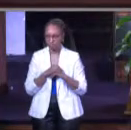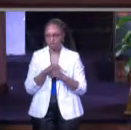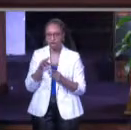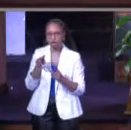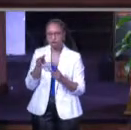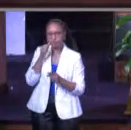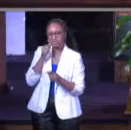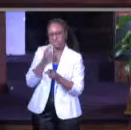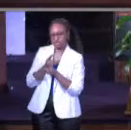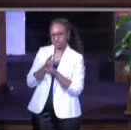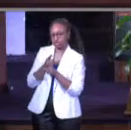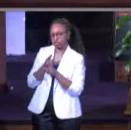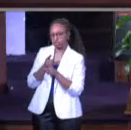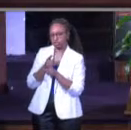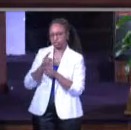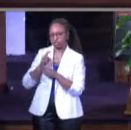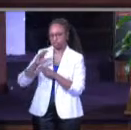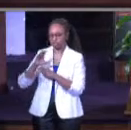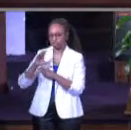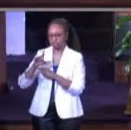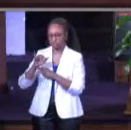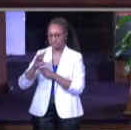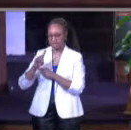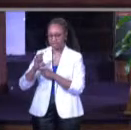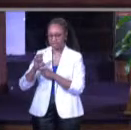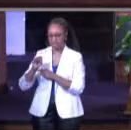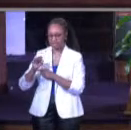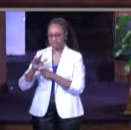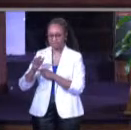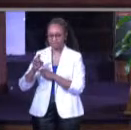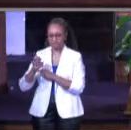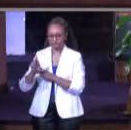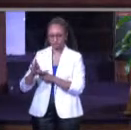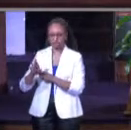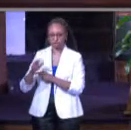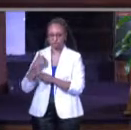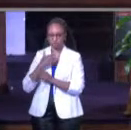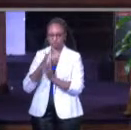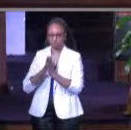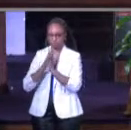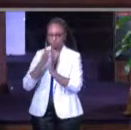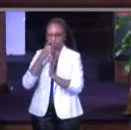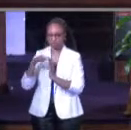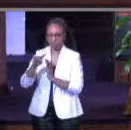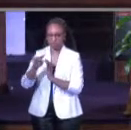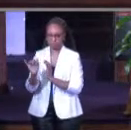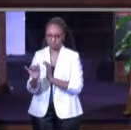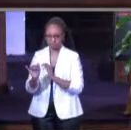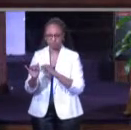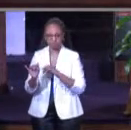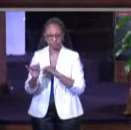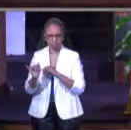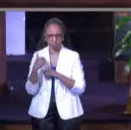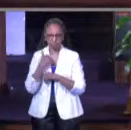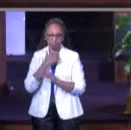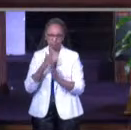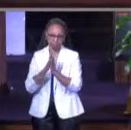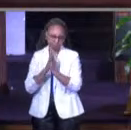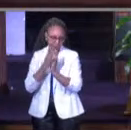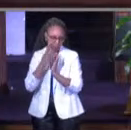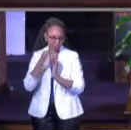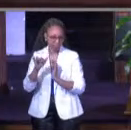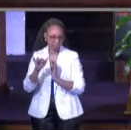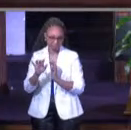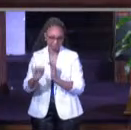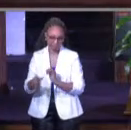Oh, okay. And so we pray for you too, my brother. Bless you. Bless you. We pray for you too. Yes, yes, we do. We do. Come on. We pray for him. That's right.